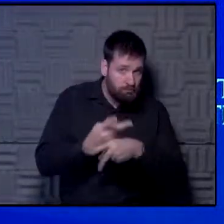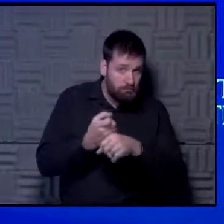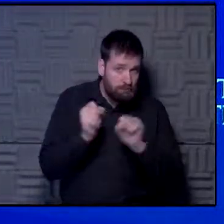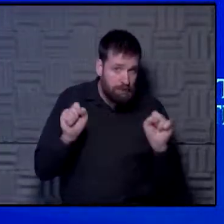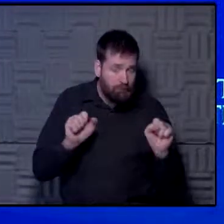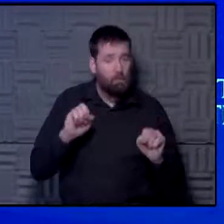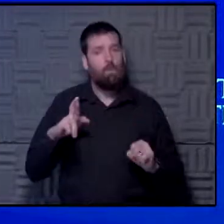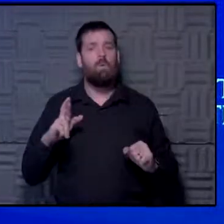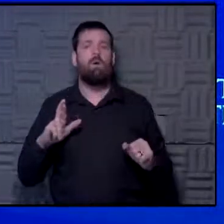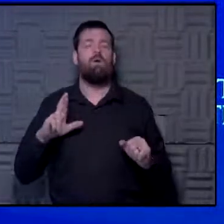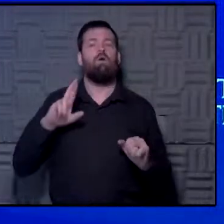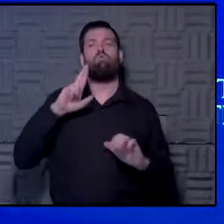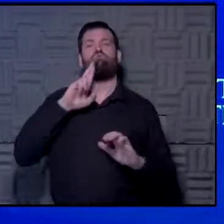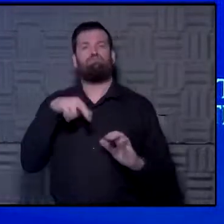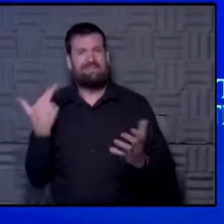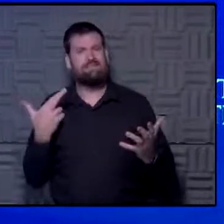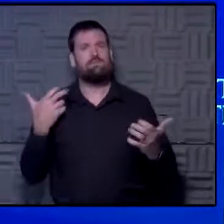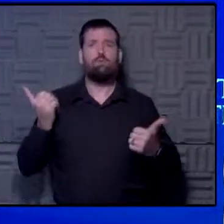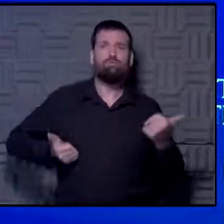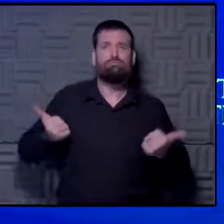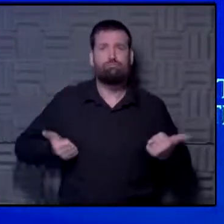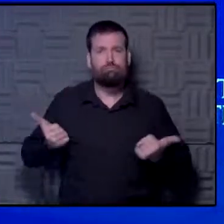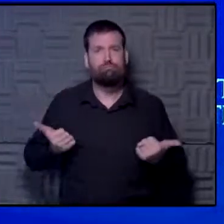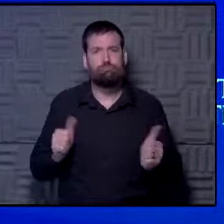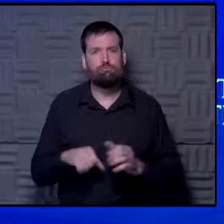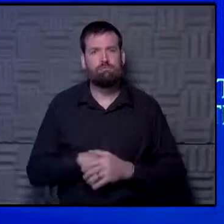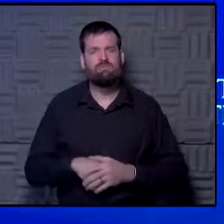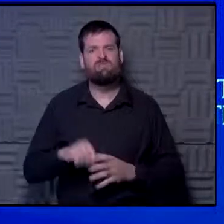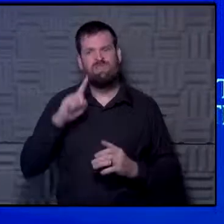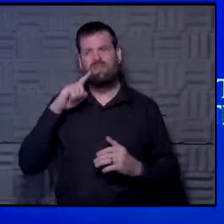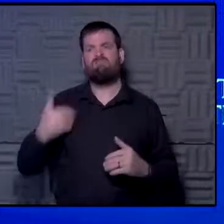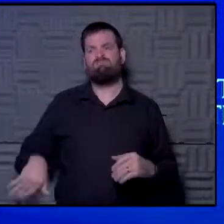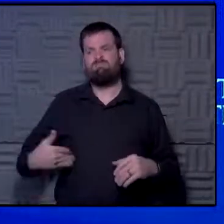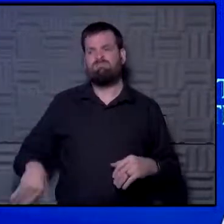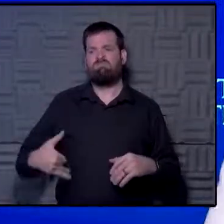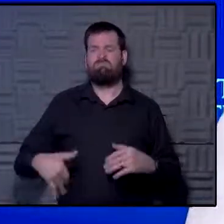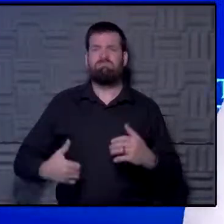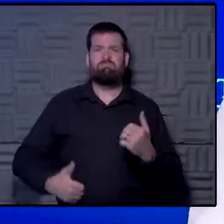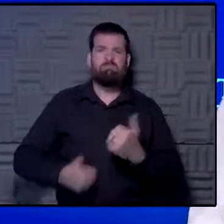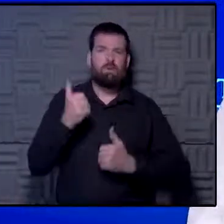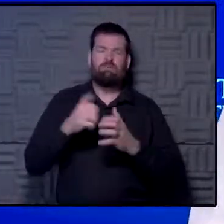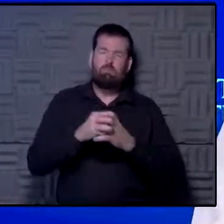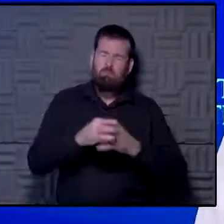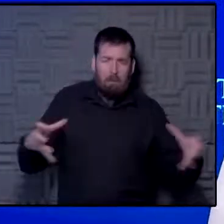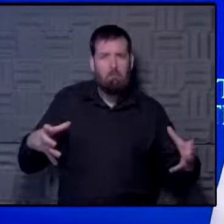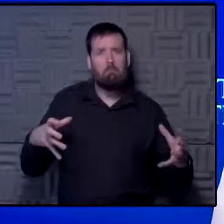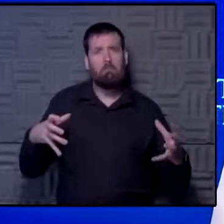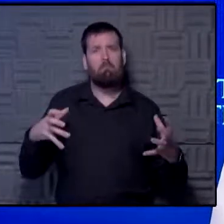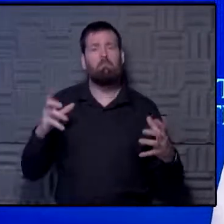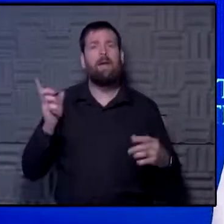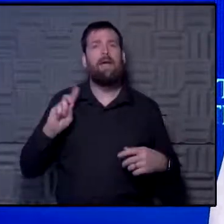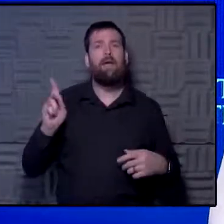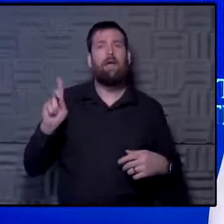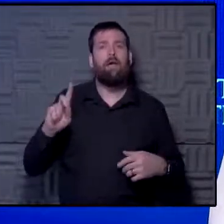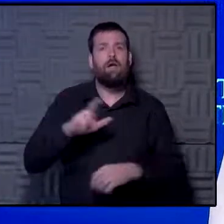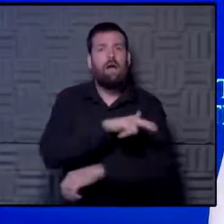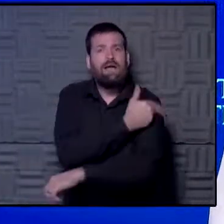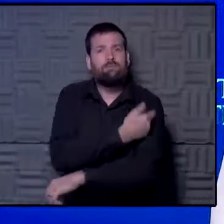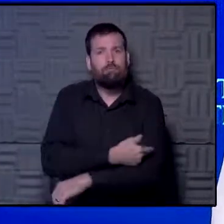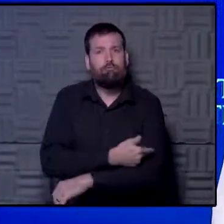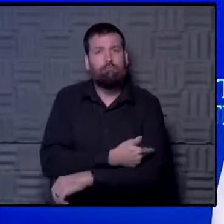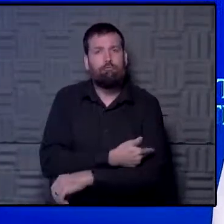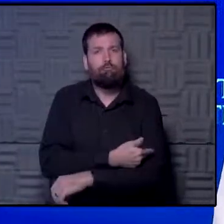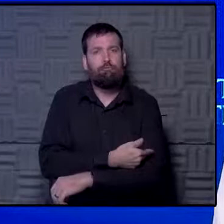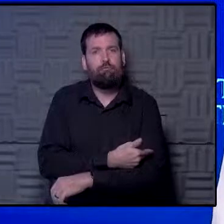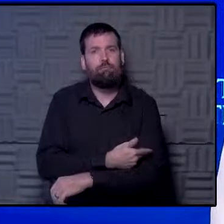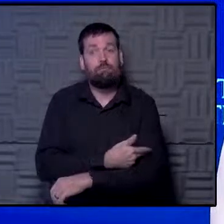you want to gamble? And it's funny to me that the hottest spots in the world are hospital wards full of COVID patients.